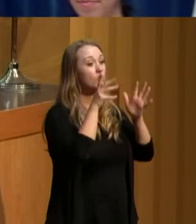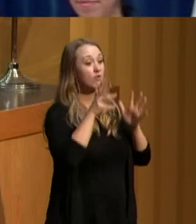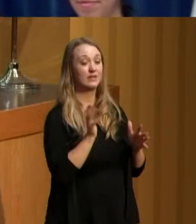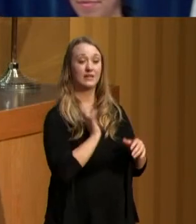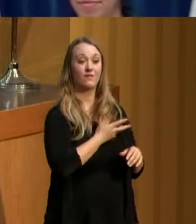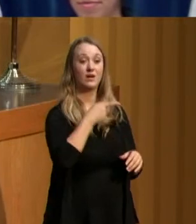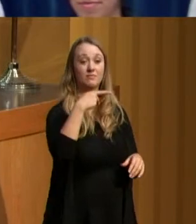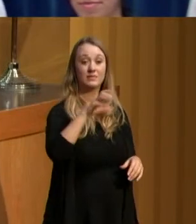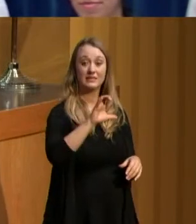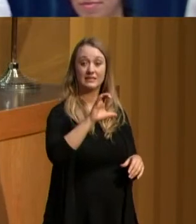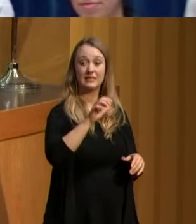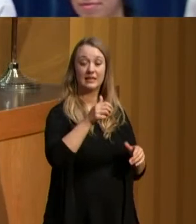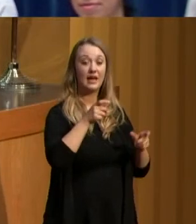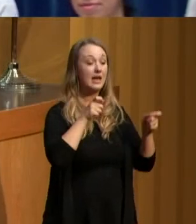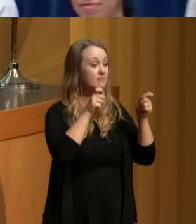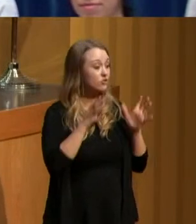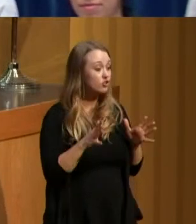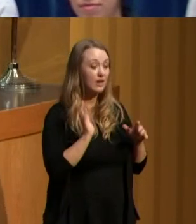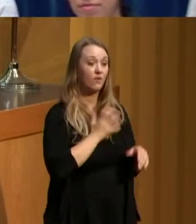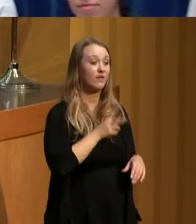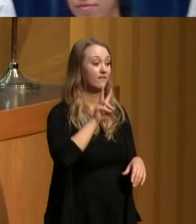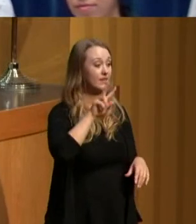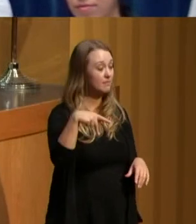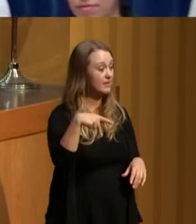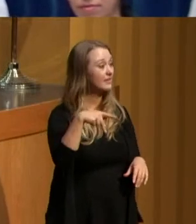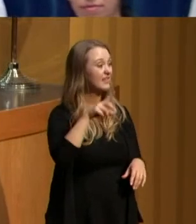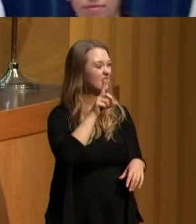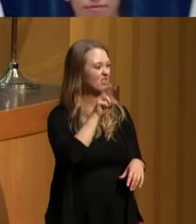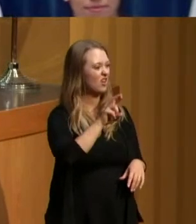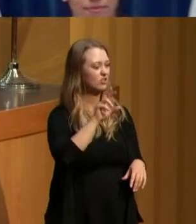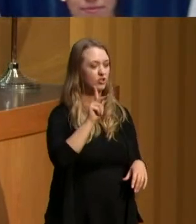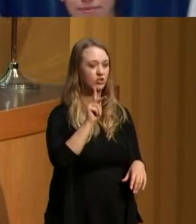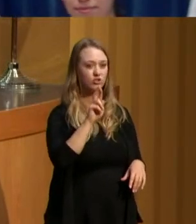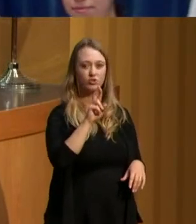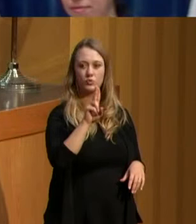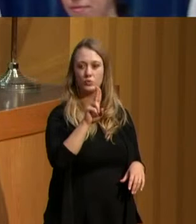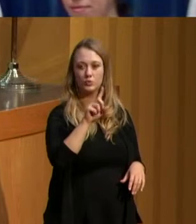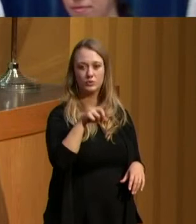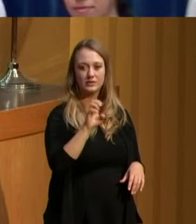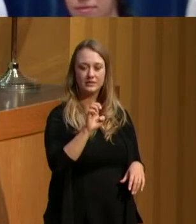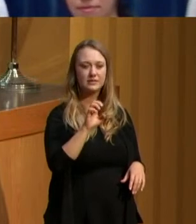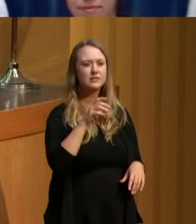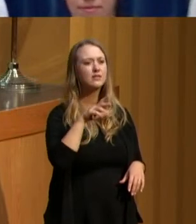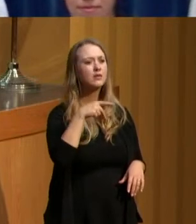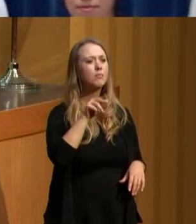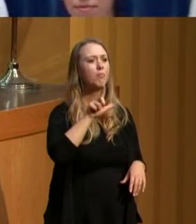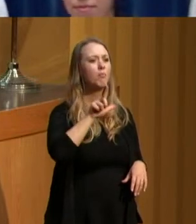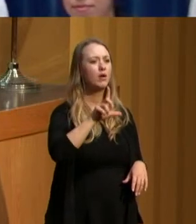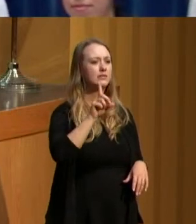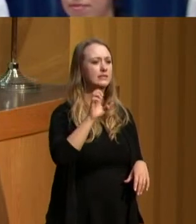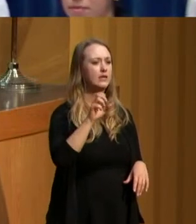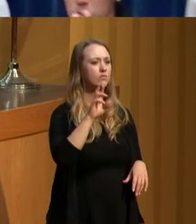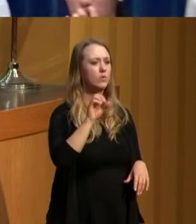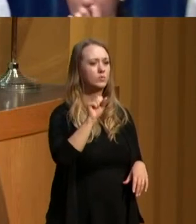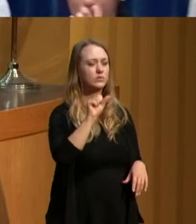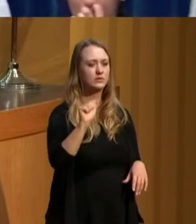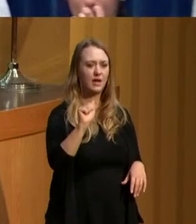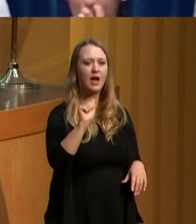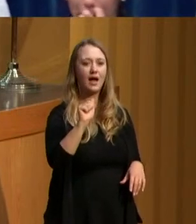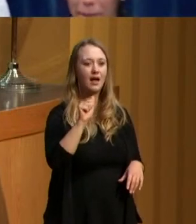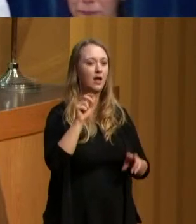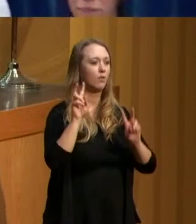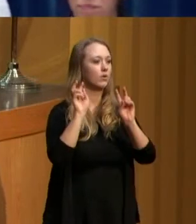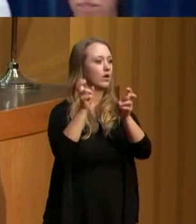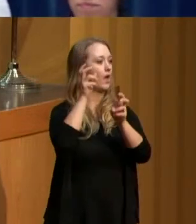PC administration, our VP, Dr. Cruzy, Paul DeRosa, I don't think he's here today, but his nickname is the Godfather, the